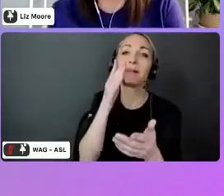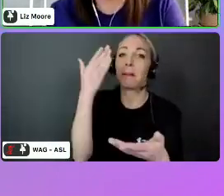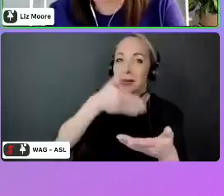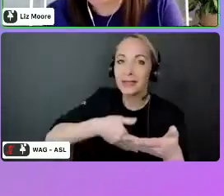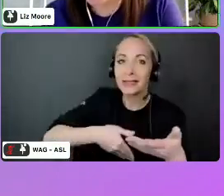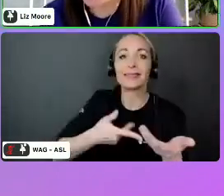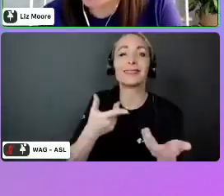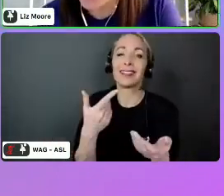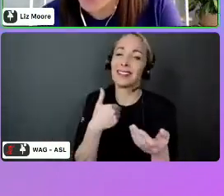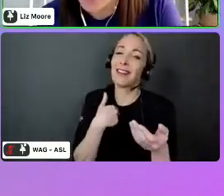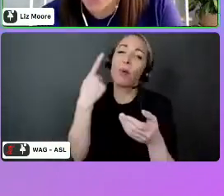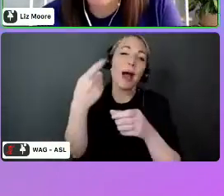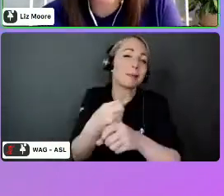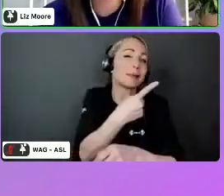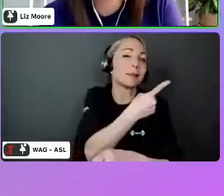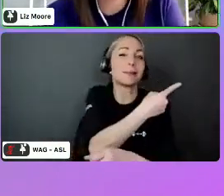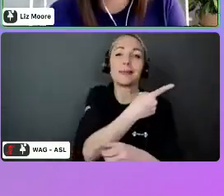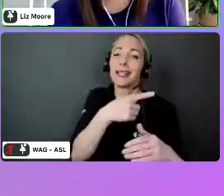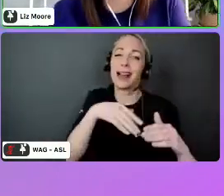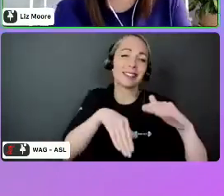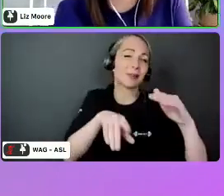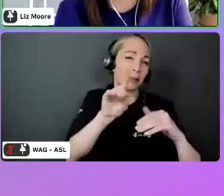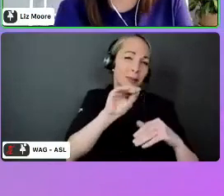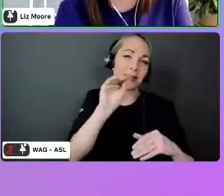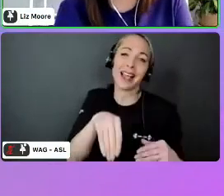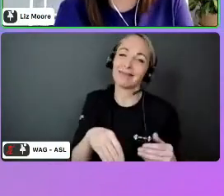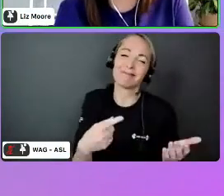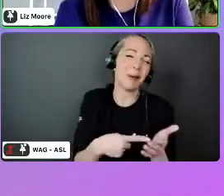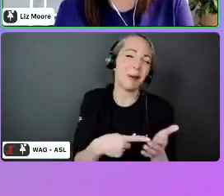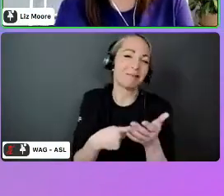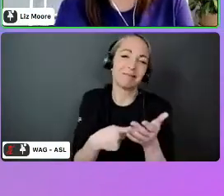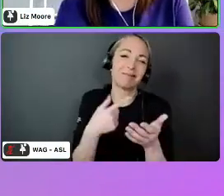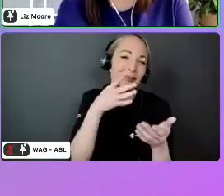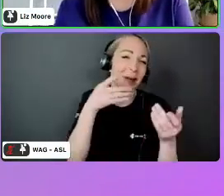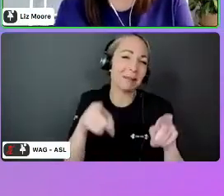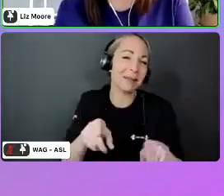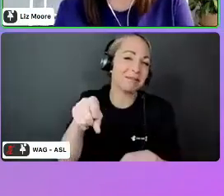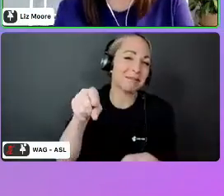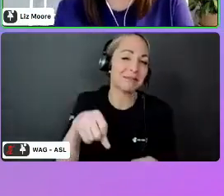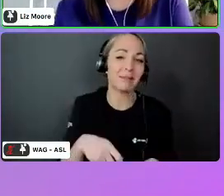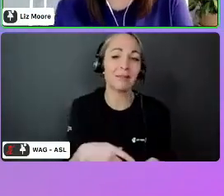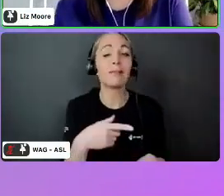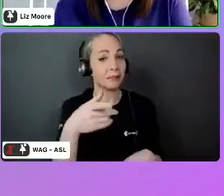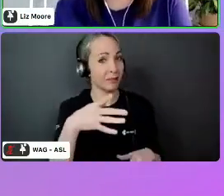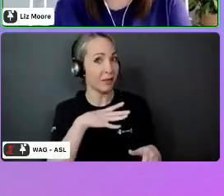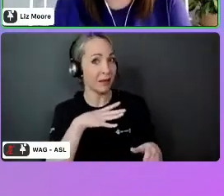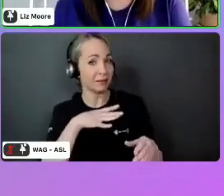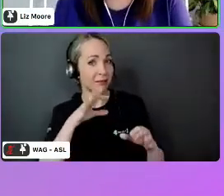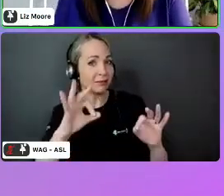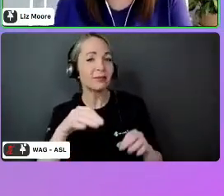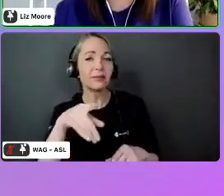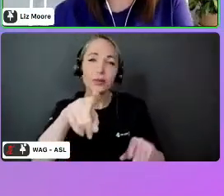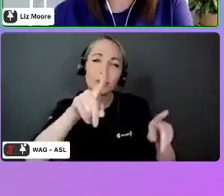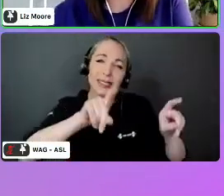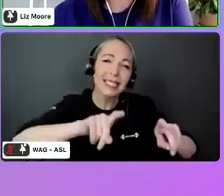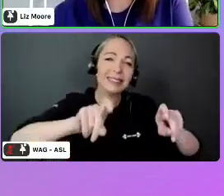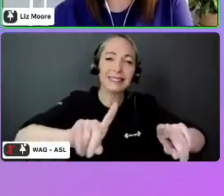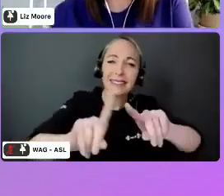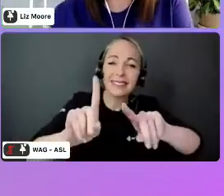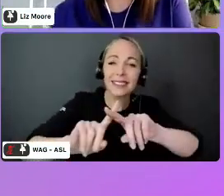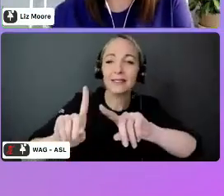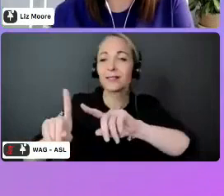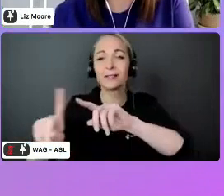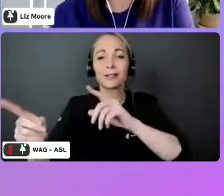Okay, great. Do you test on different viewport sizes and different device types?